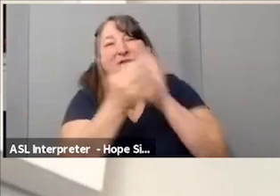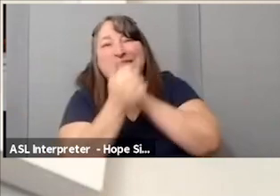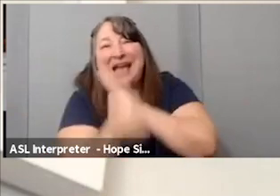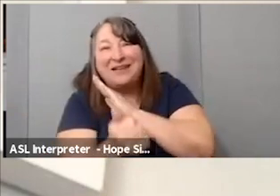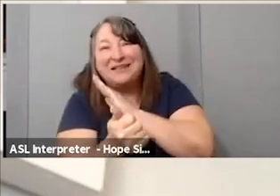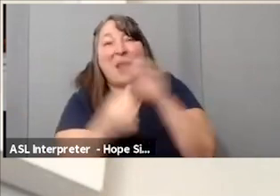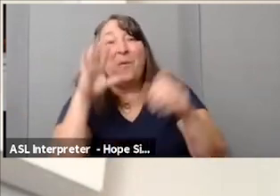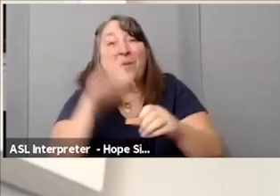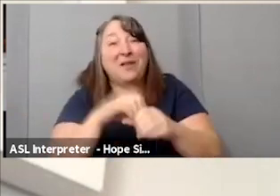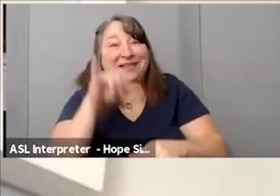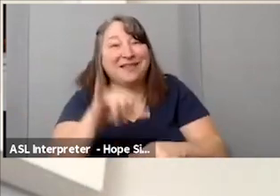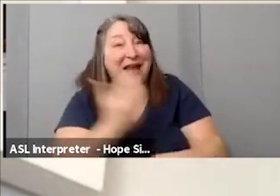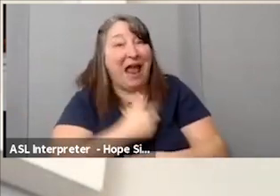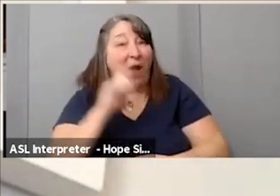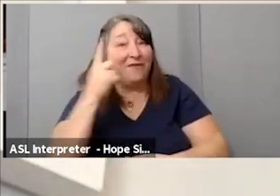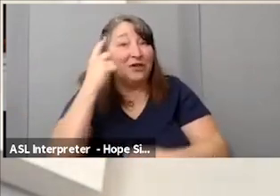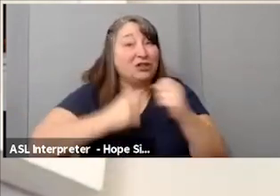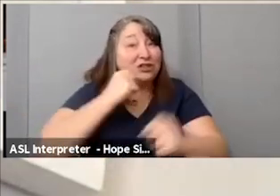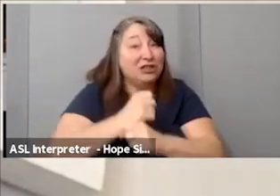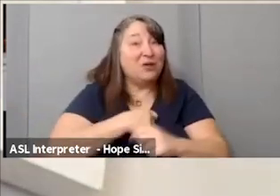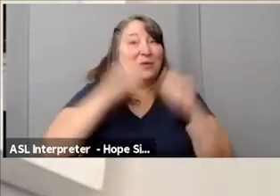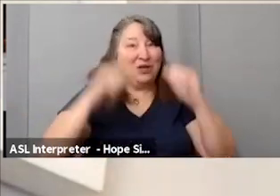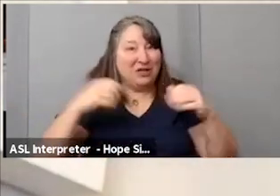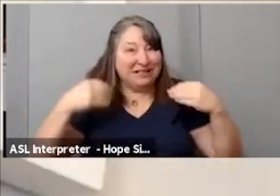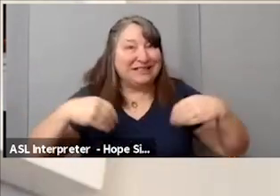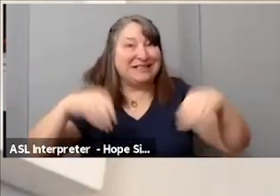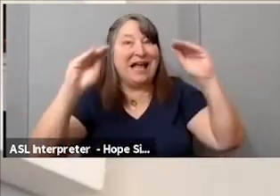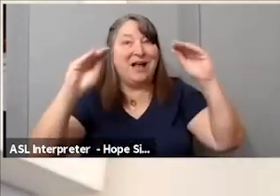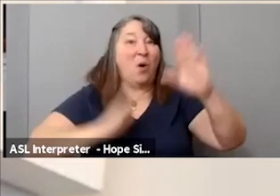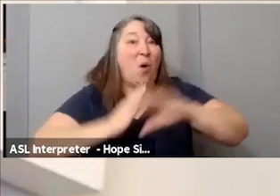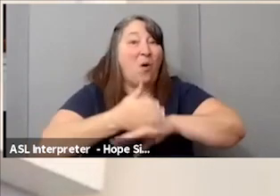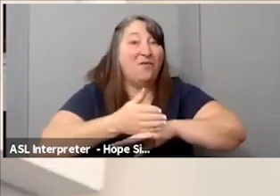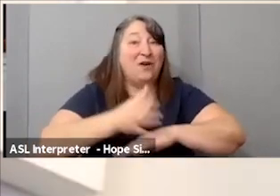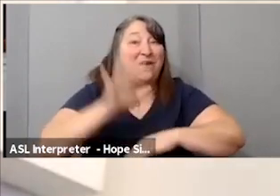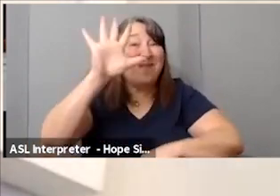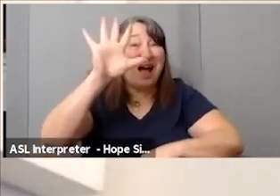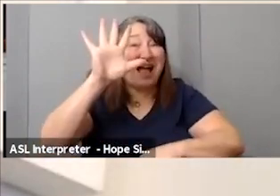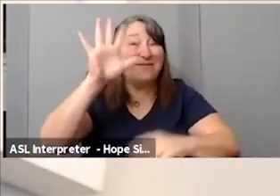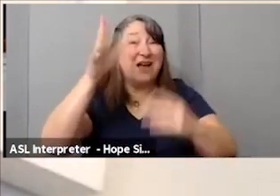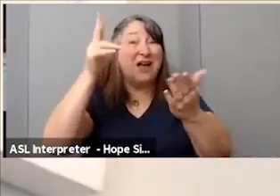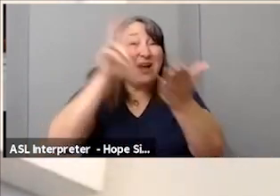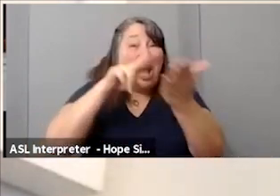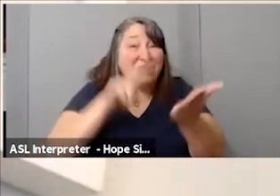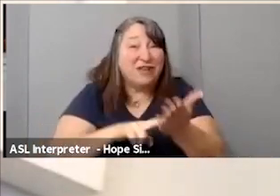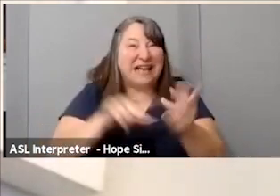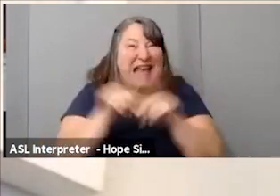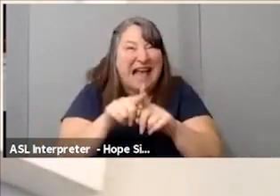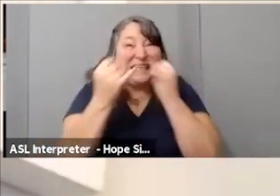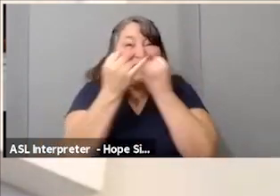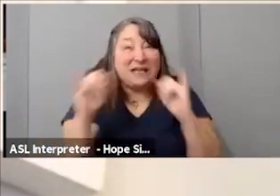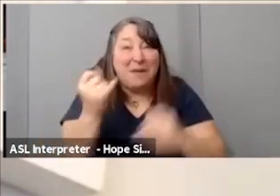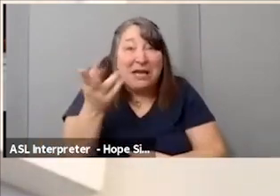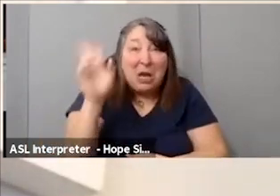were able in our first year to sell, you know, over 5 projects as an independently owned and financed